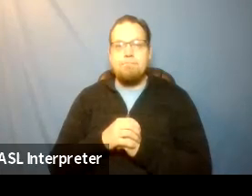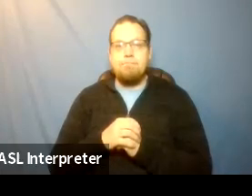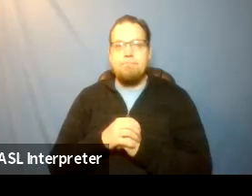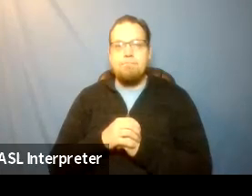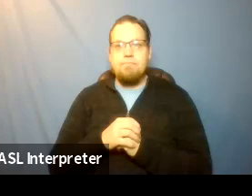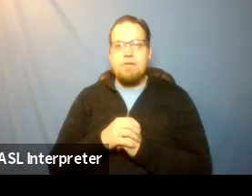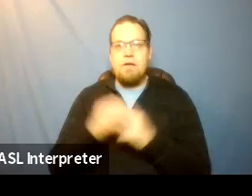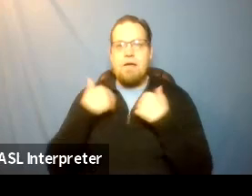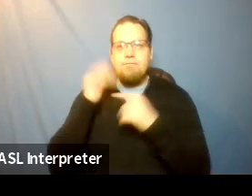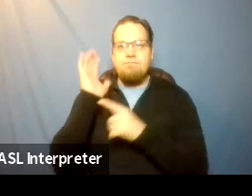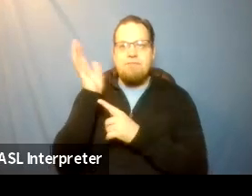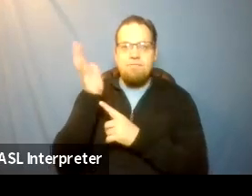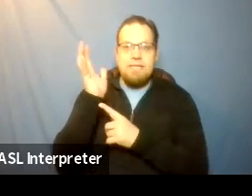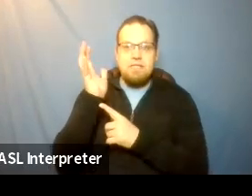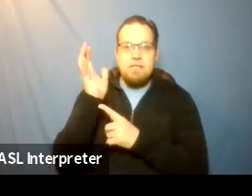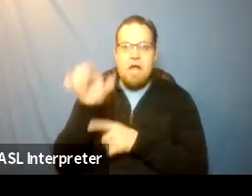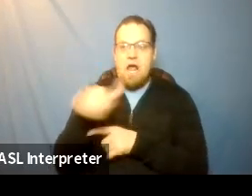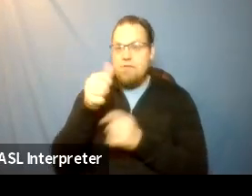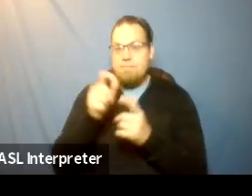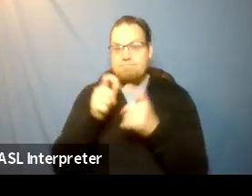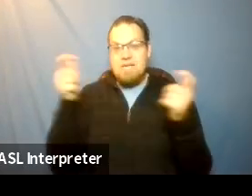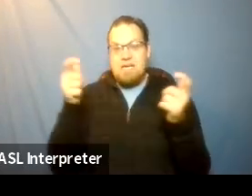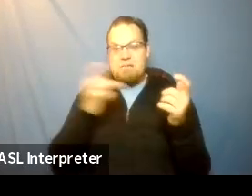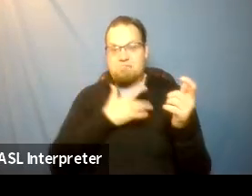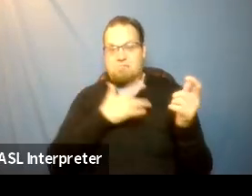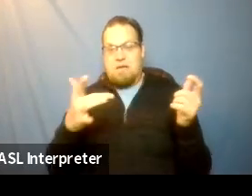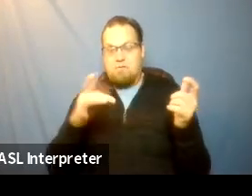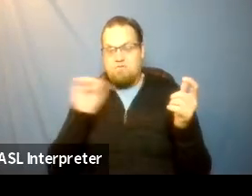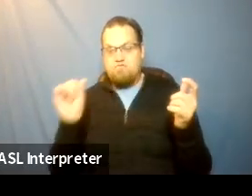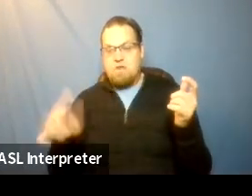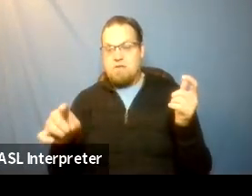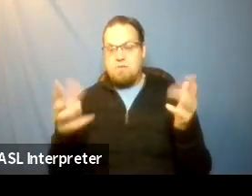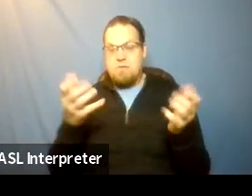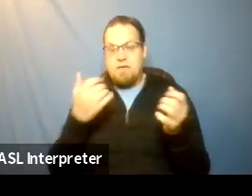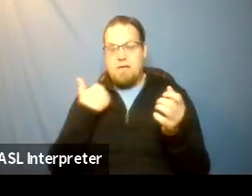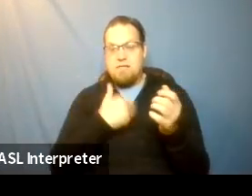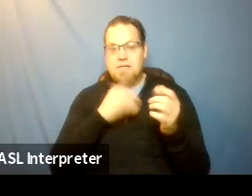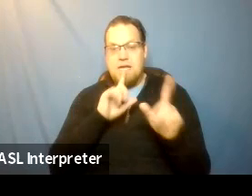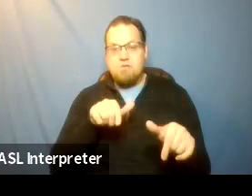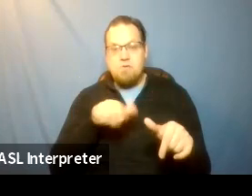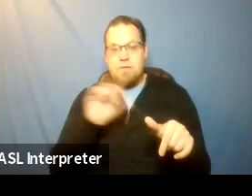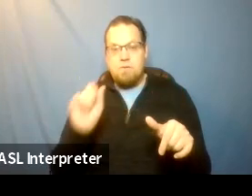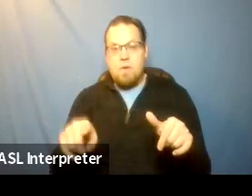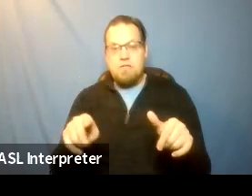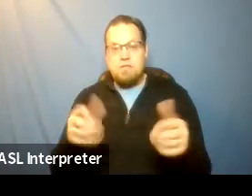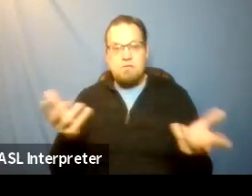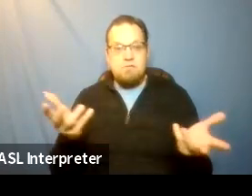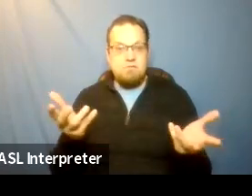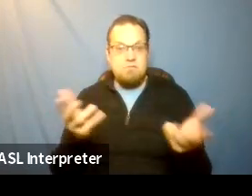We've got about 5 minutes left. Any other big trends that you'd want us to try to answer? Questions?